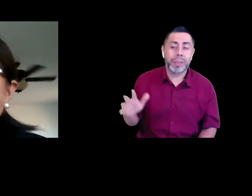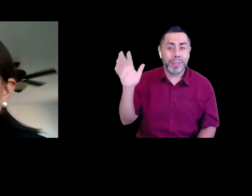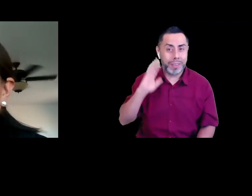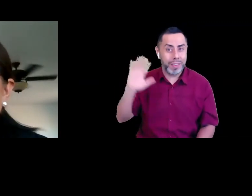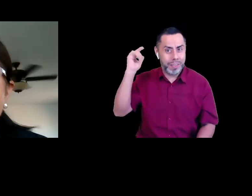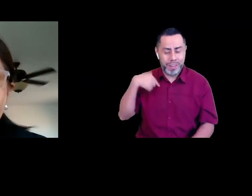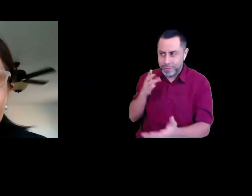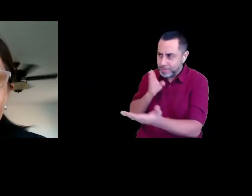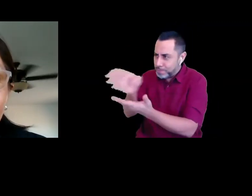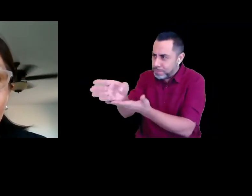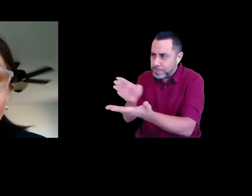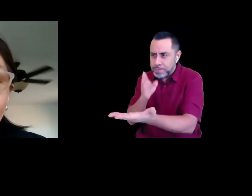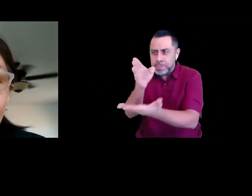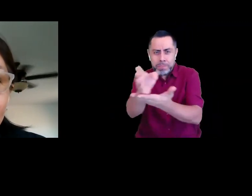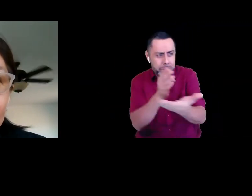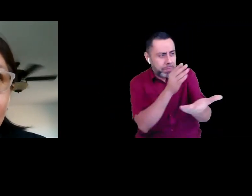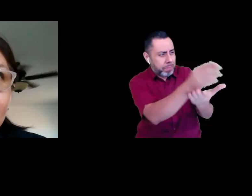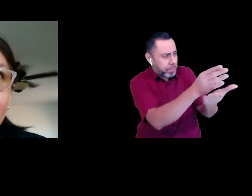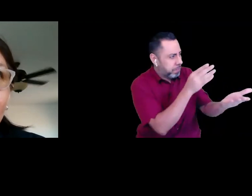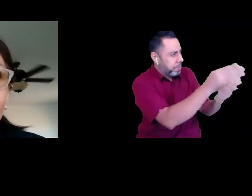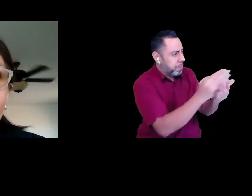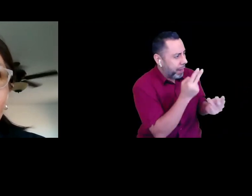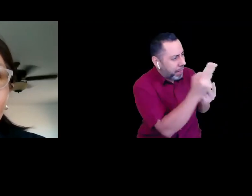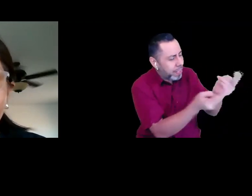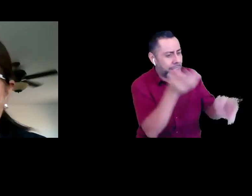before, our home visits are done all outside.